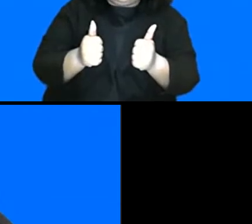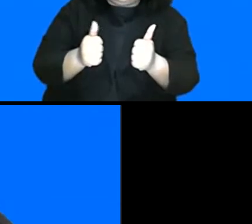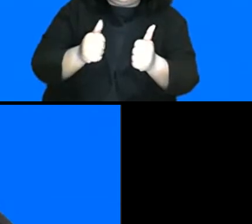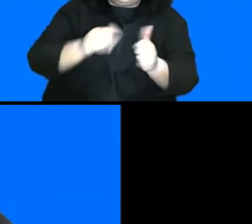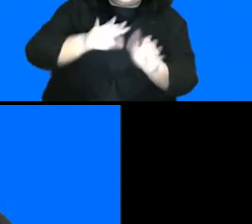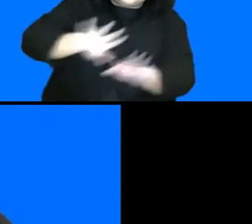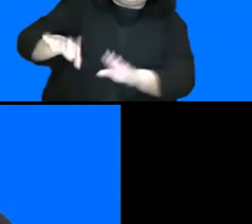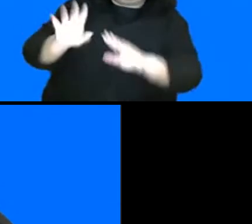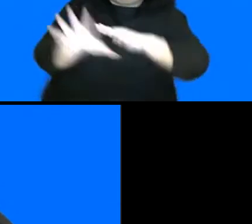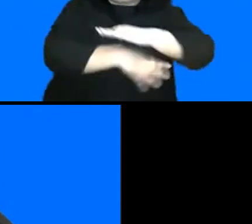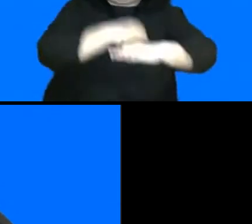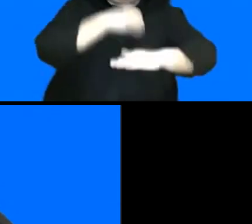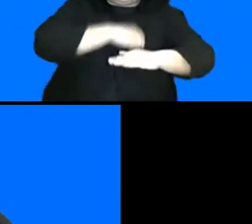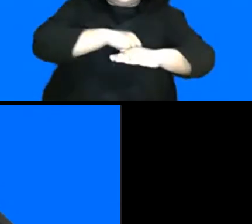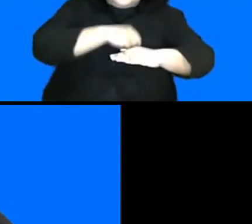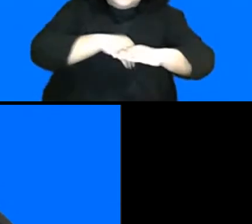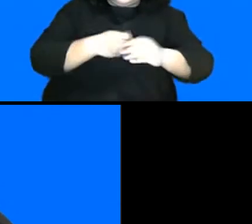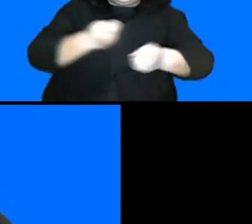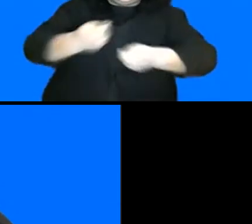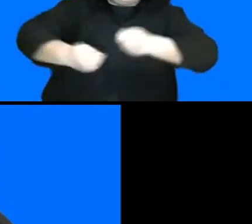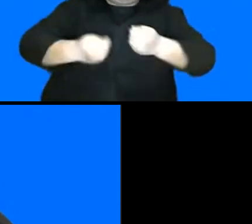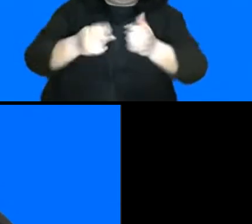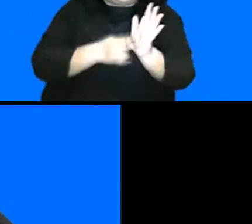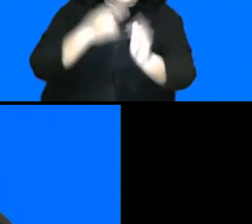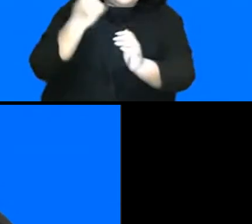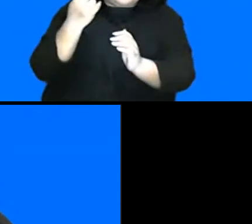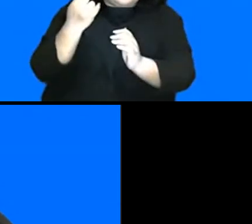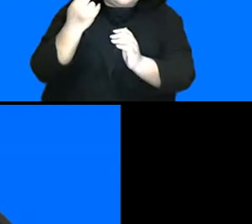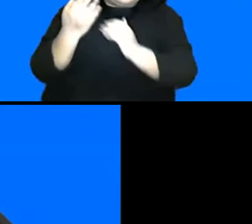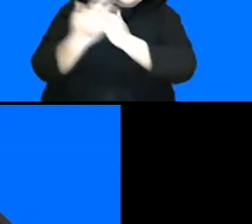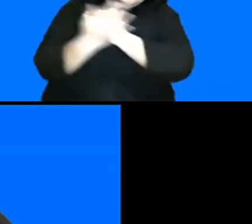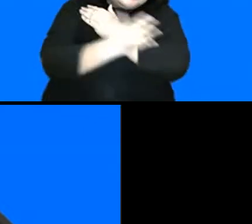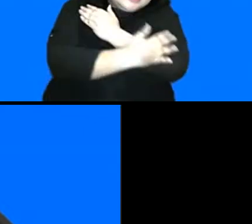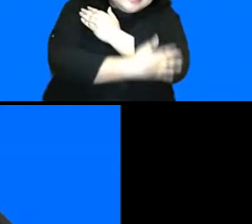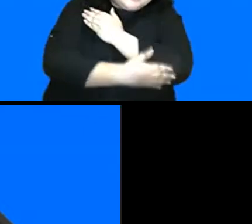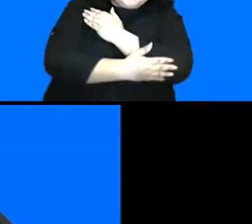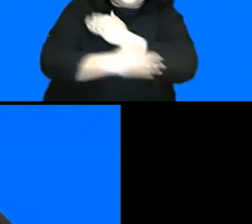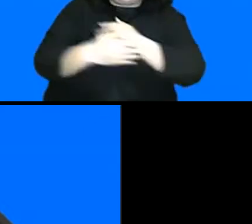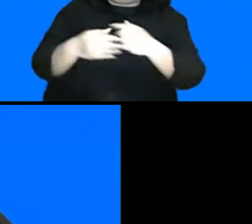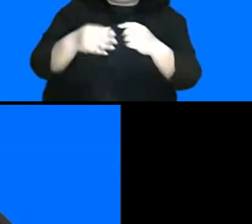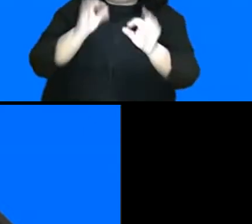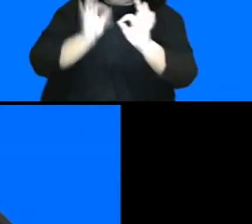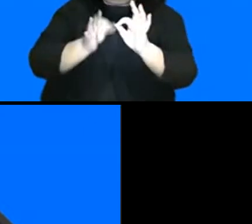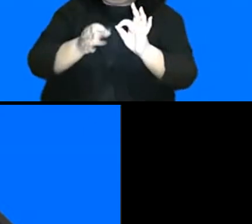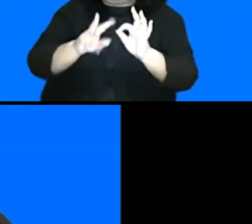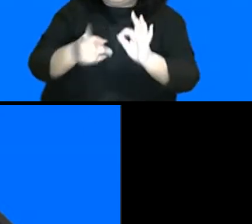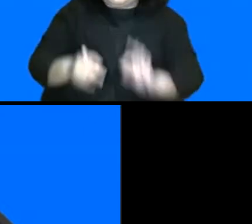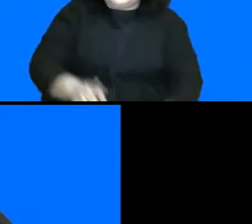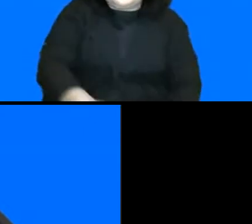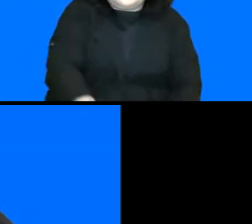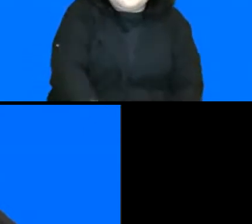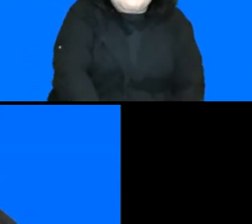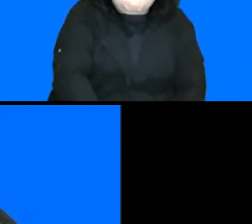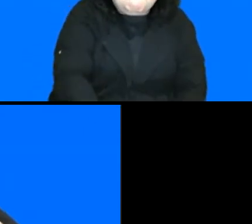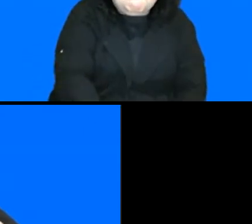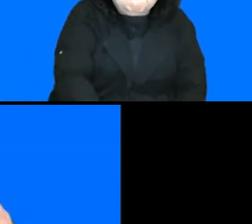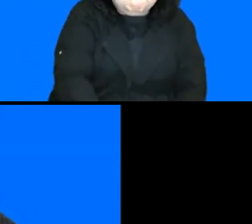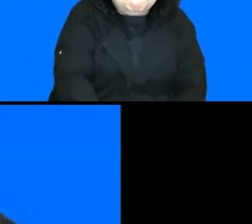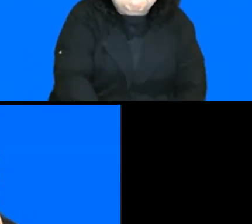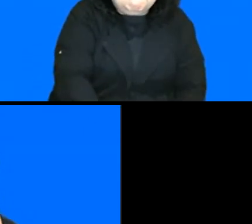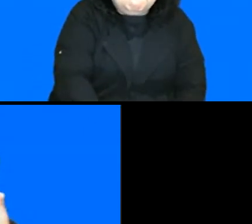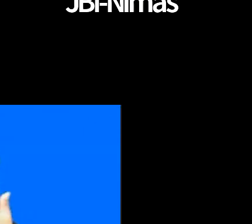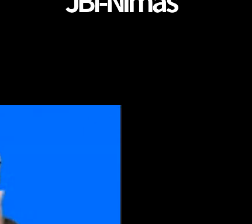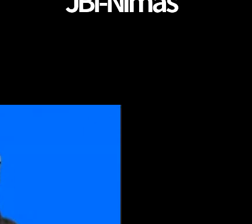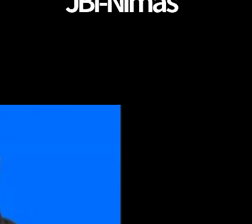know, and that's true for all over the world. It's not only, South Asia or Asia. It's true for all over the world. And therefore, I think